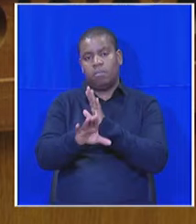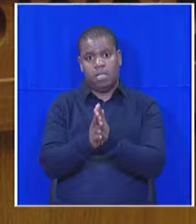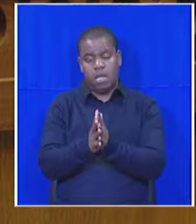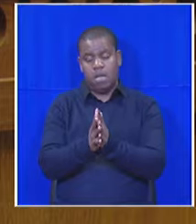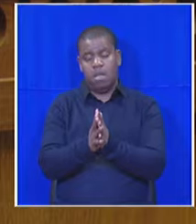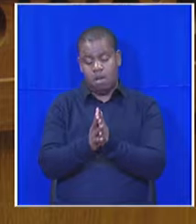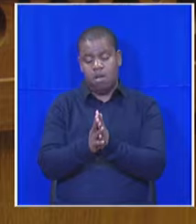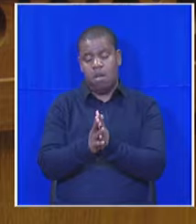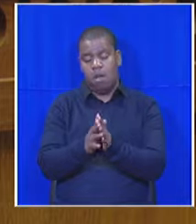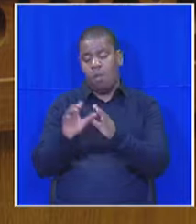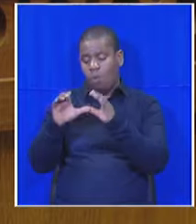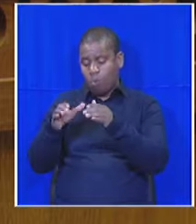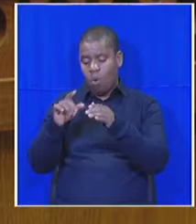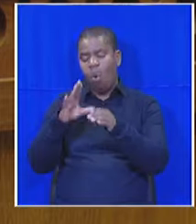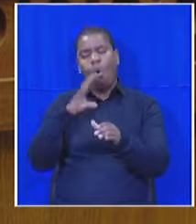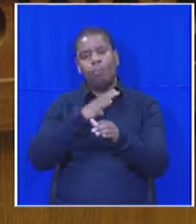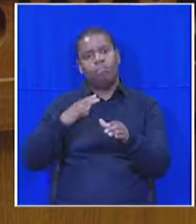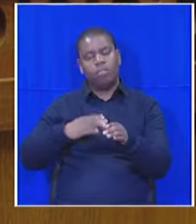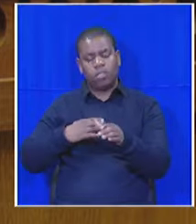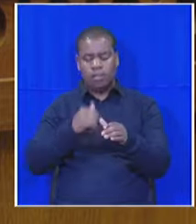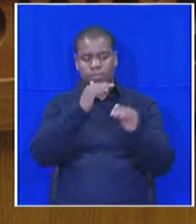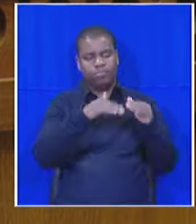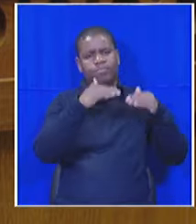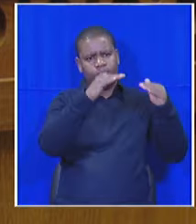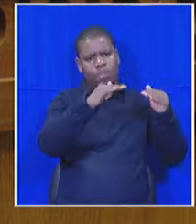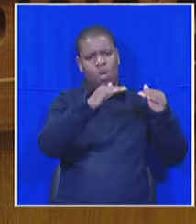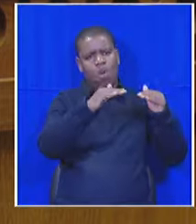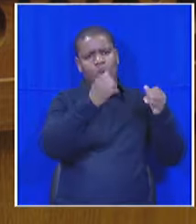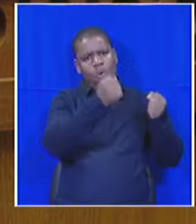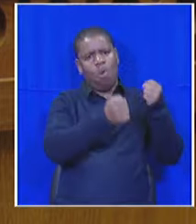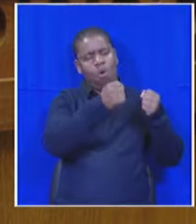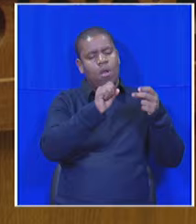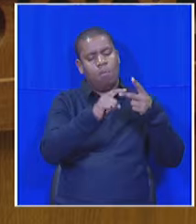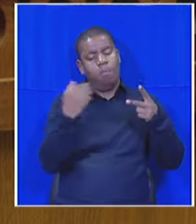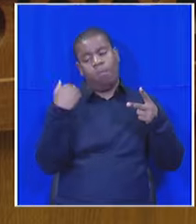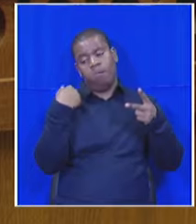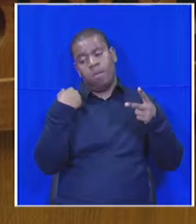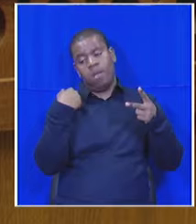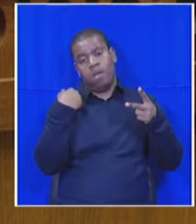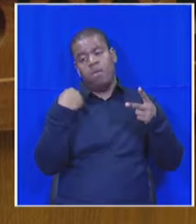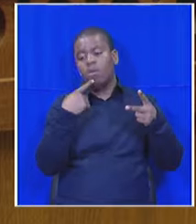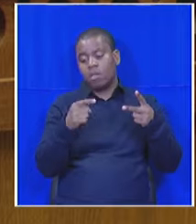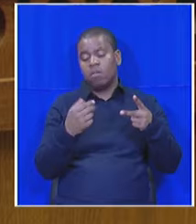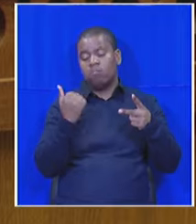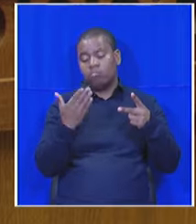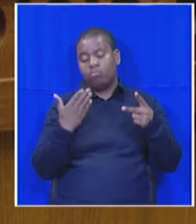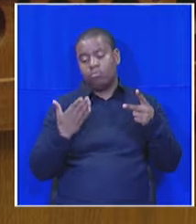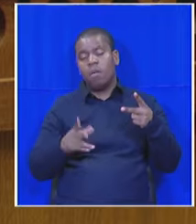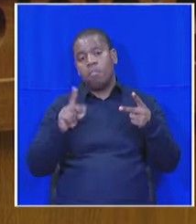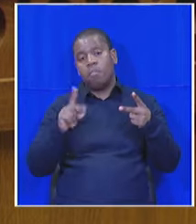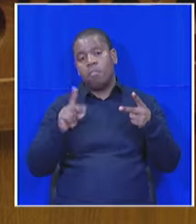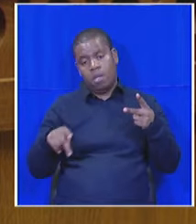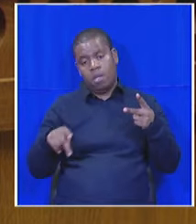Commission. The Supreme Court of Appeal and the Constitutional Court recently found that the recommendations of the Public